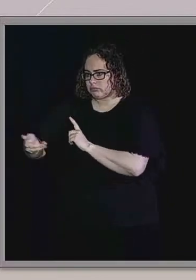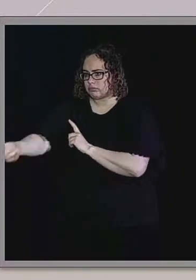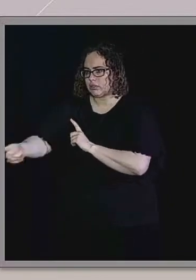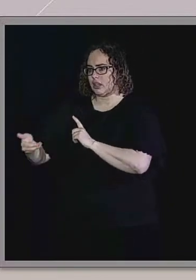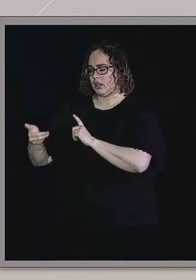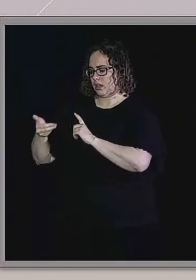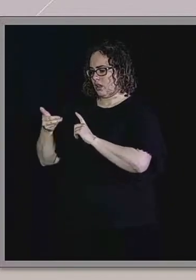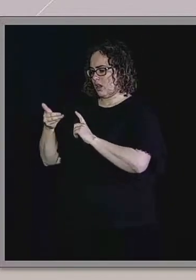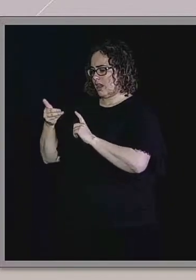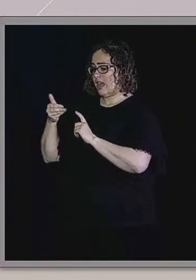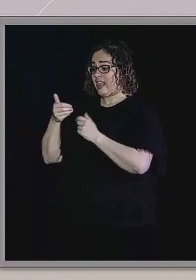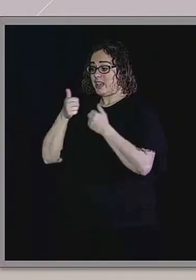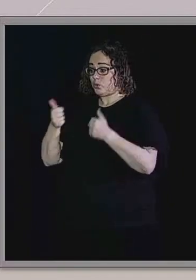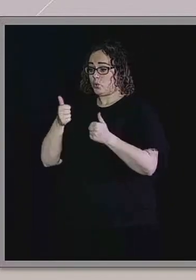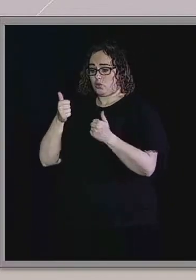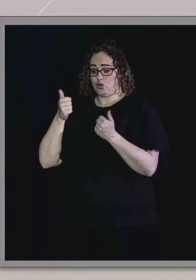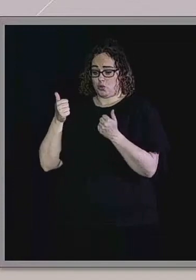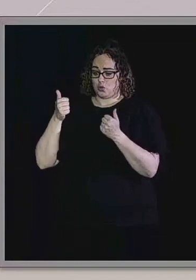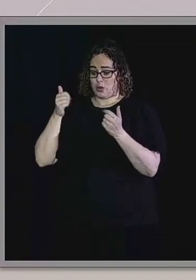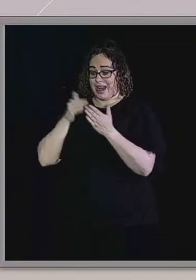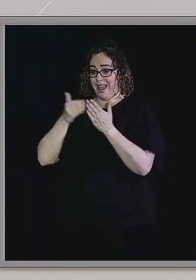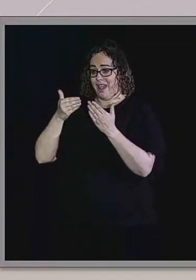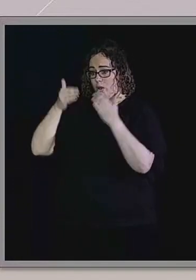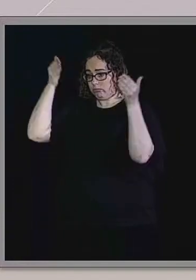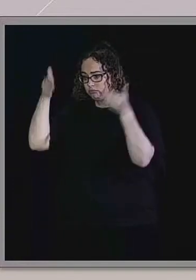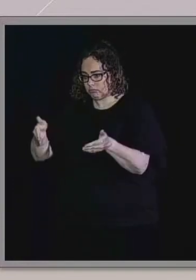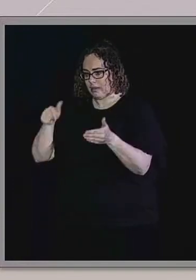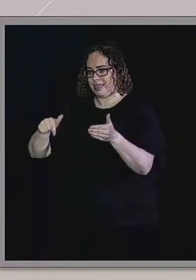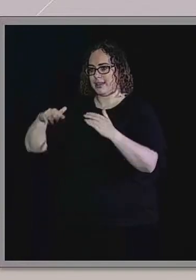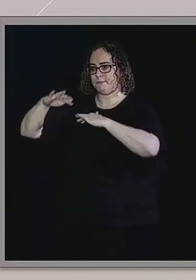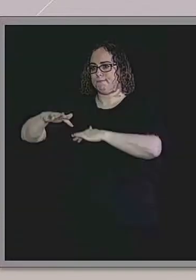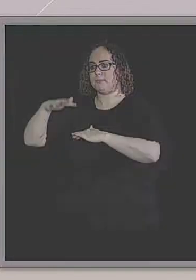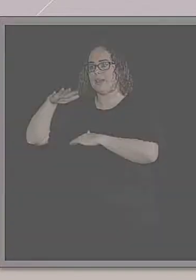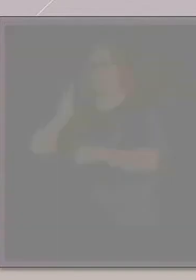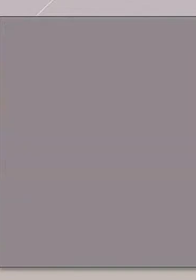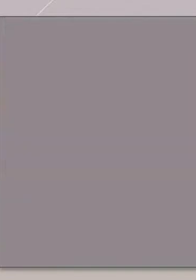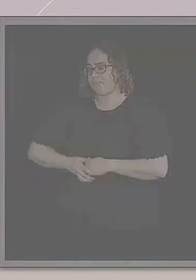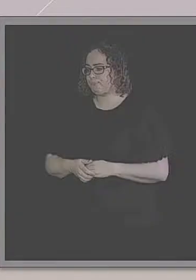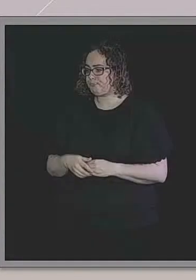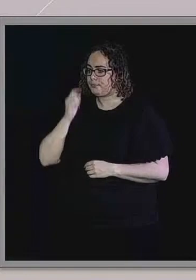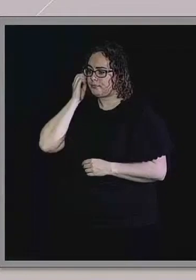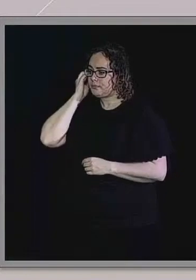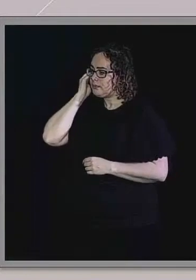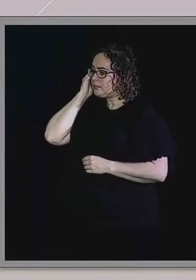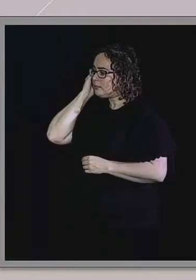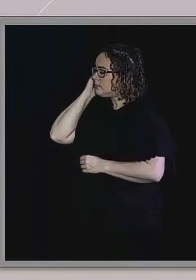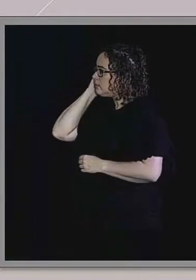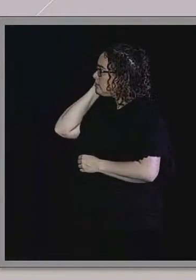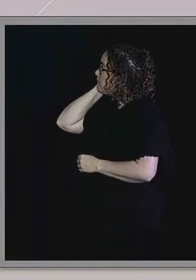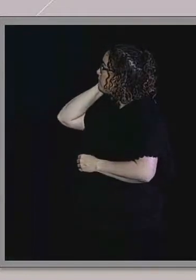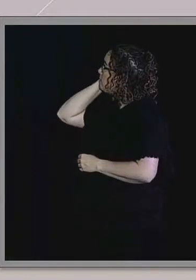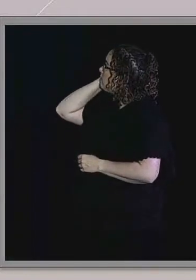to consider. I'll just show you one more slide, which may not show up that well, but this is